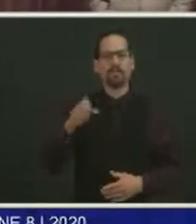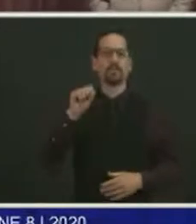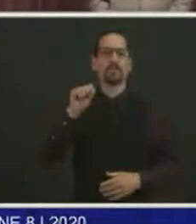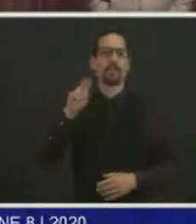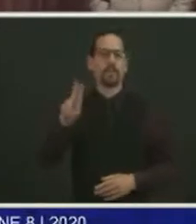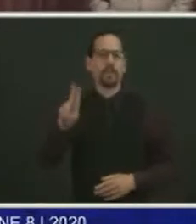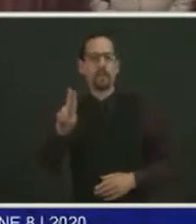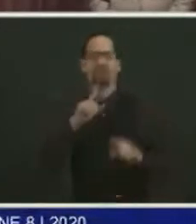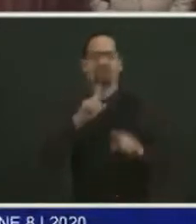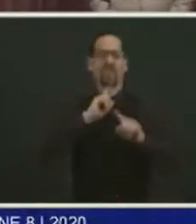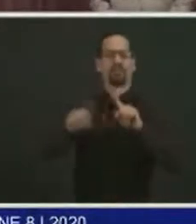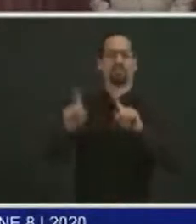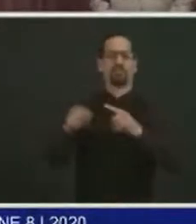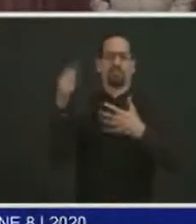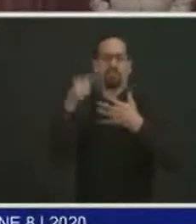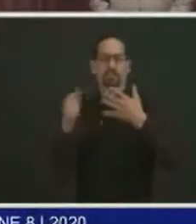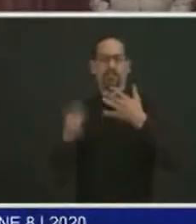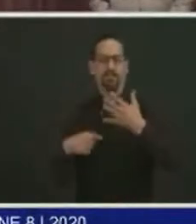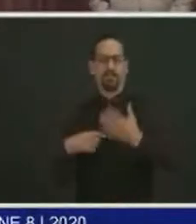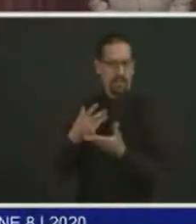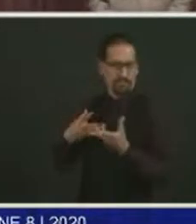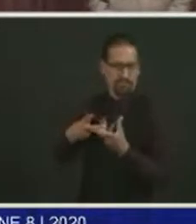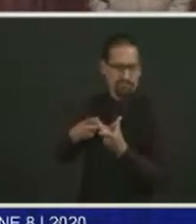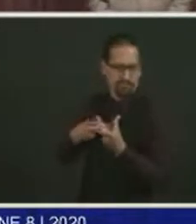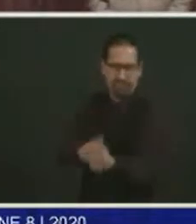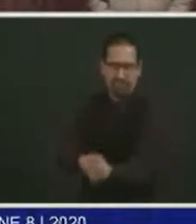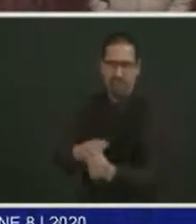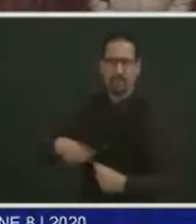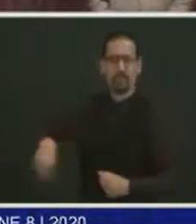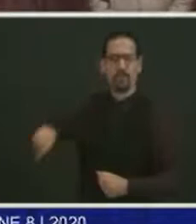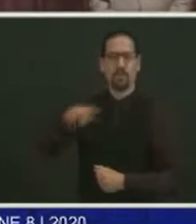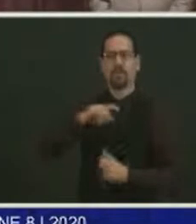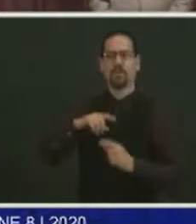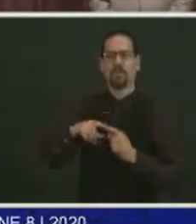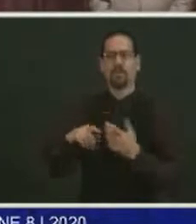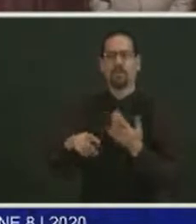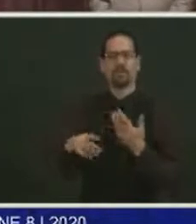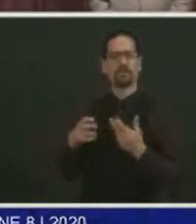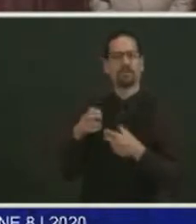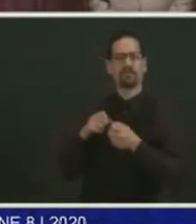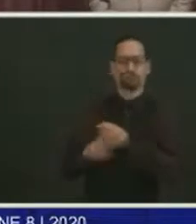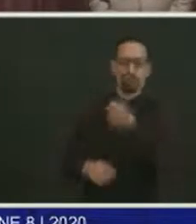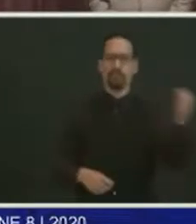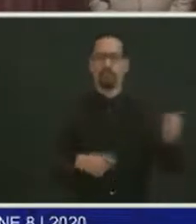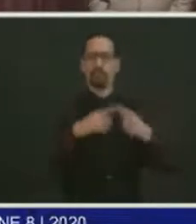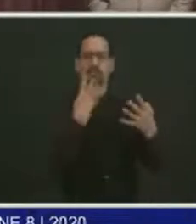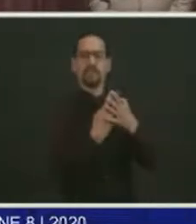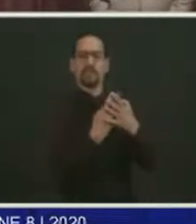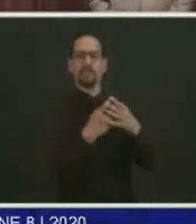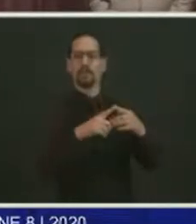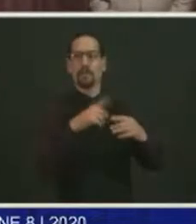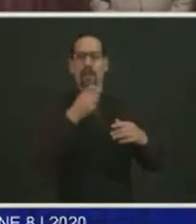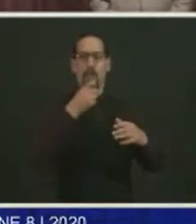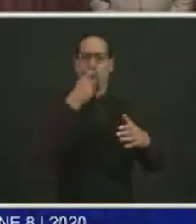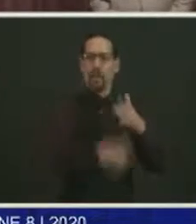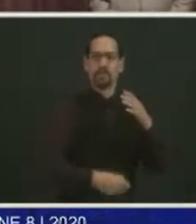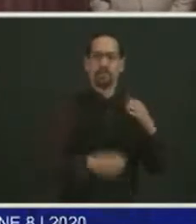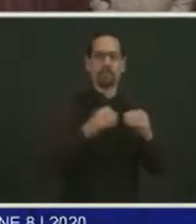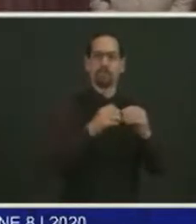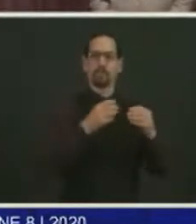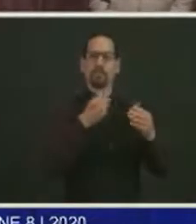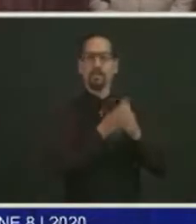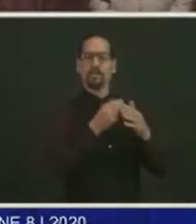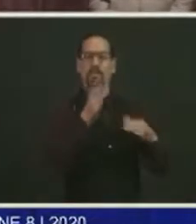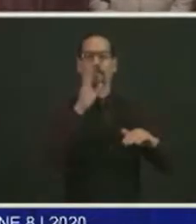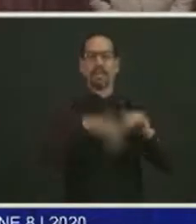is that the money we've been spending on that, because to send somebody to prison costs more than to send them to an Ivy League college. So the idea is that the money